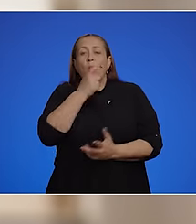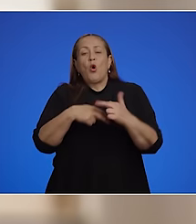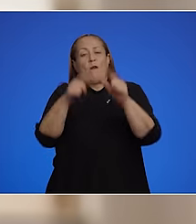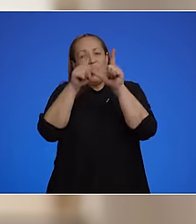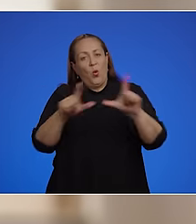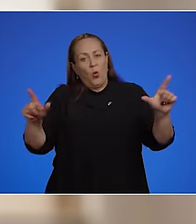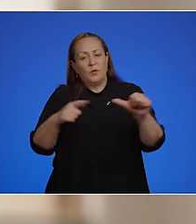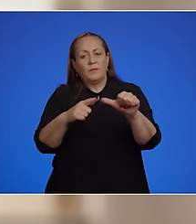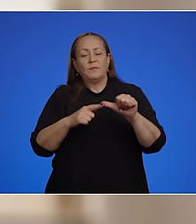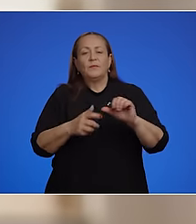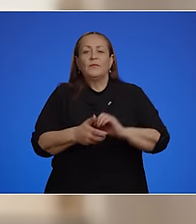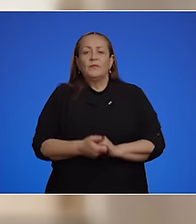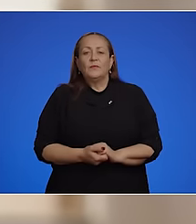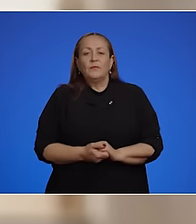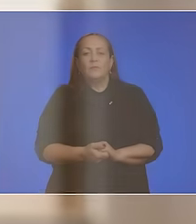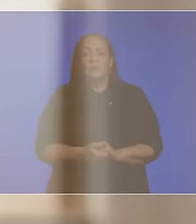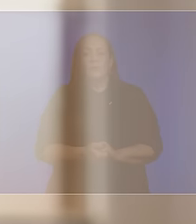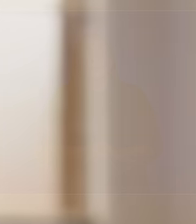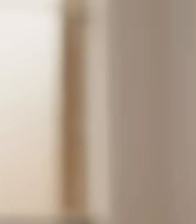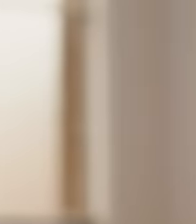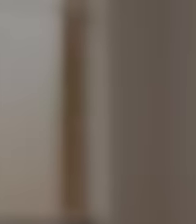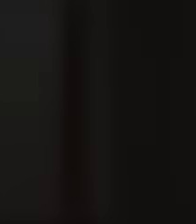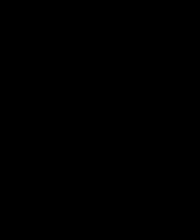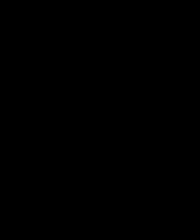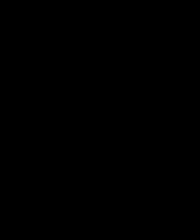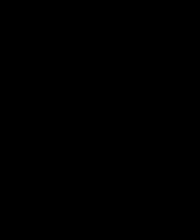The word of the Lord. Thanks be to God.